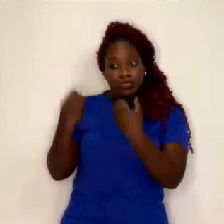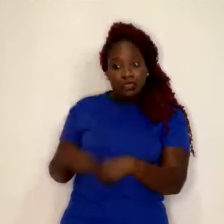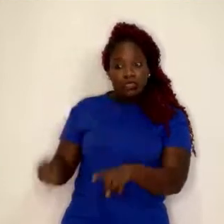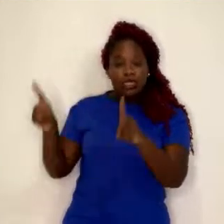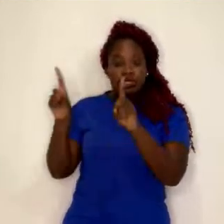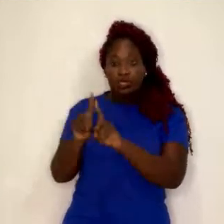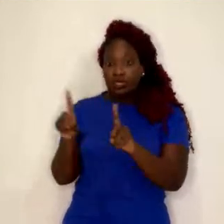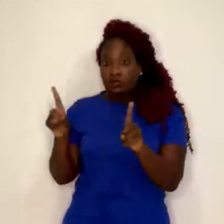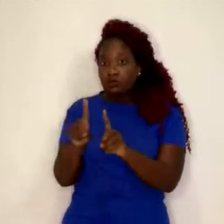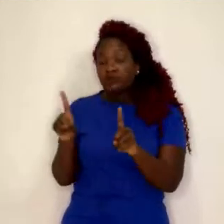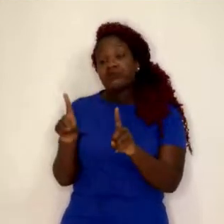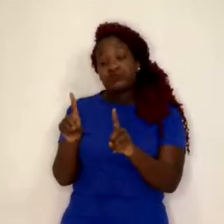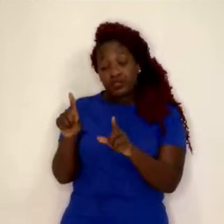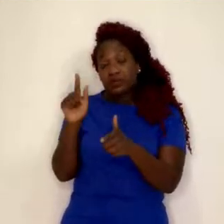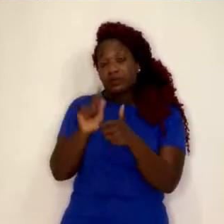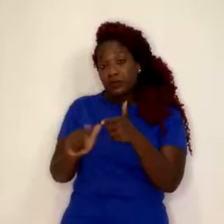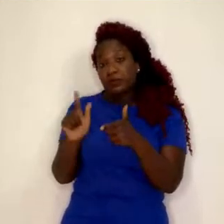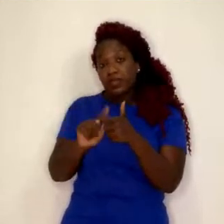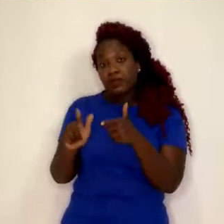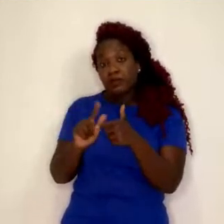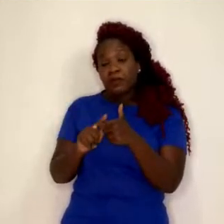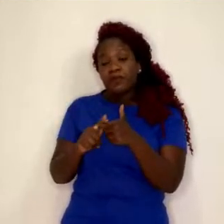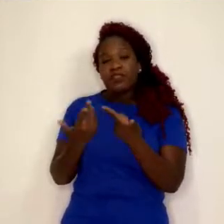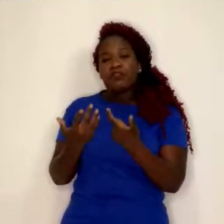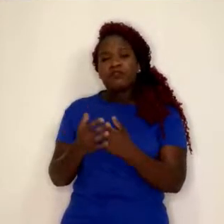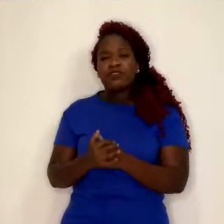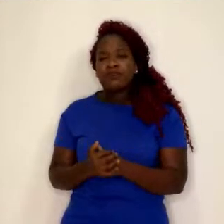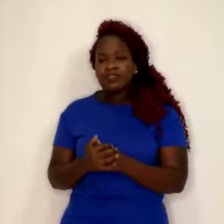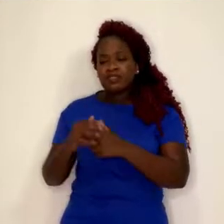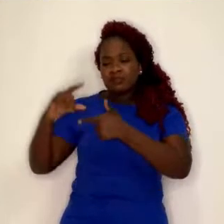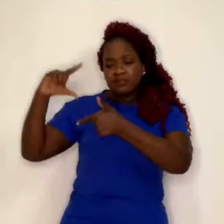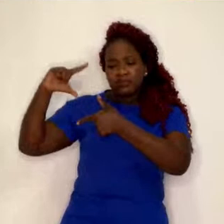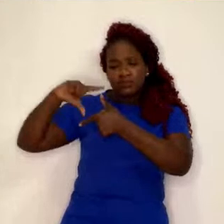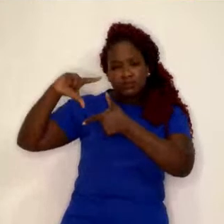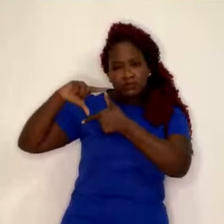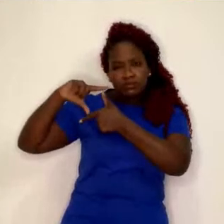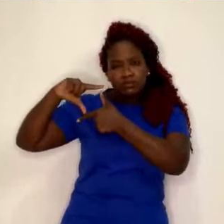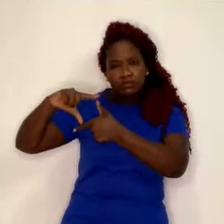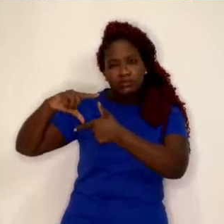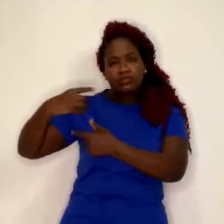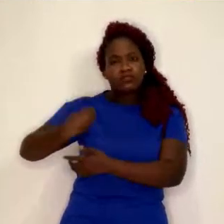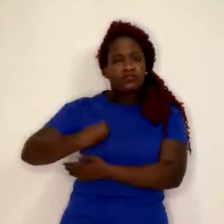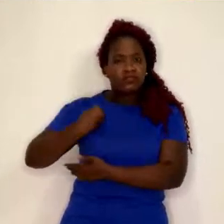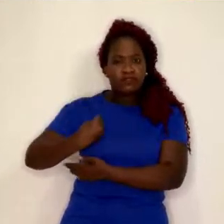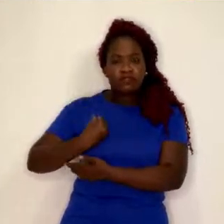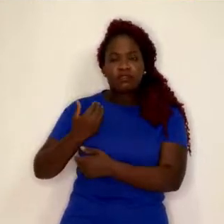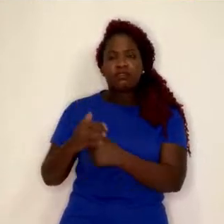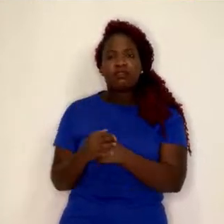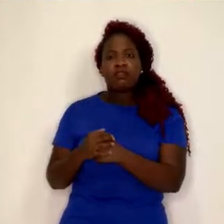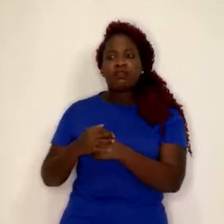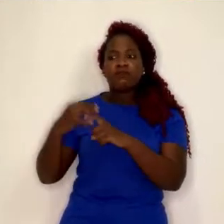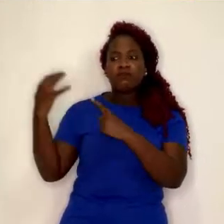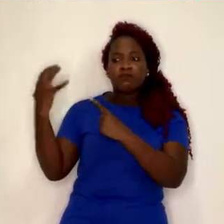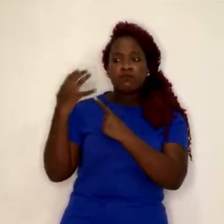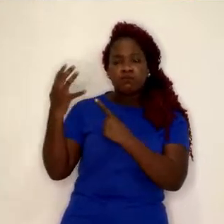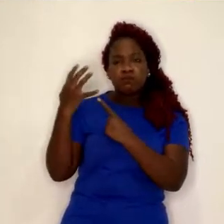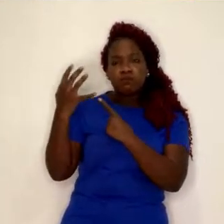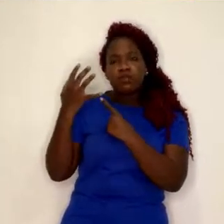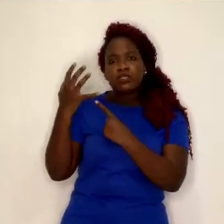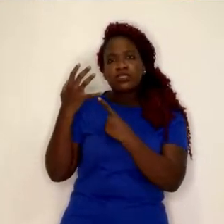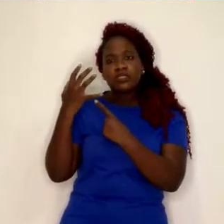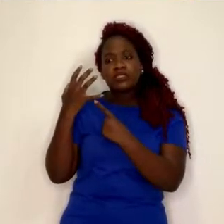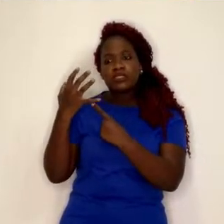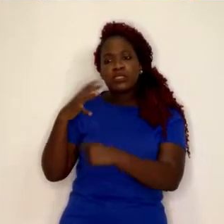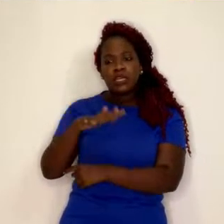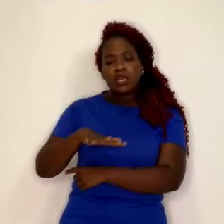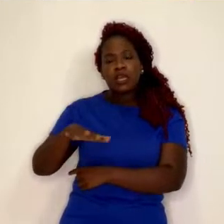grounded on this negationism that we have been experiencing, this fundamentalism, something that is going to